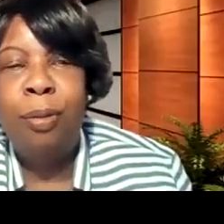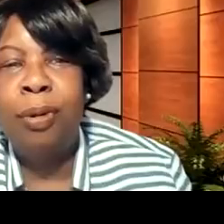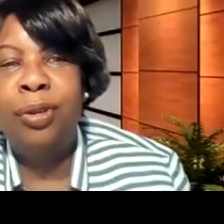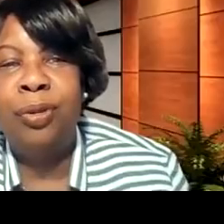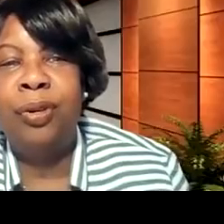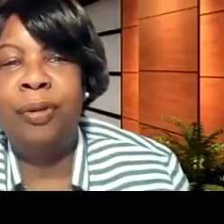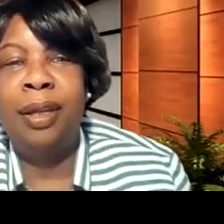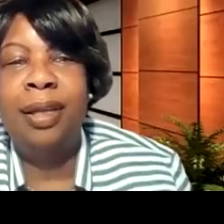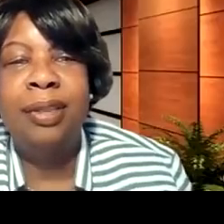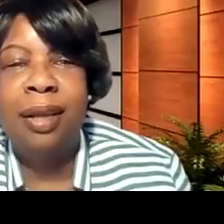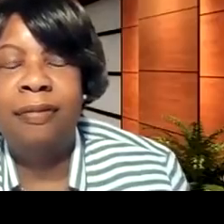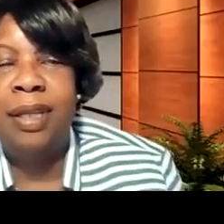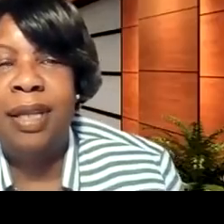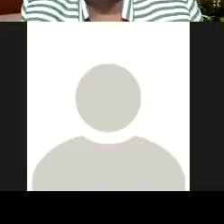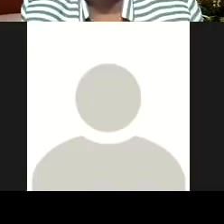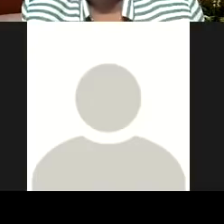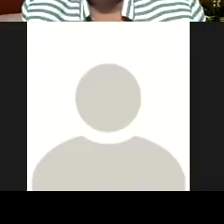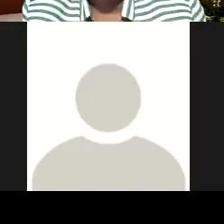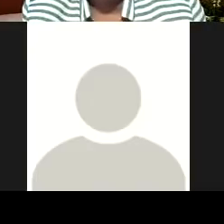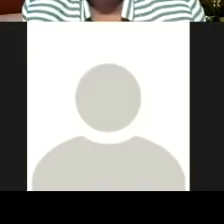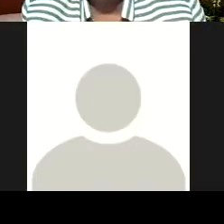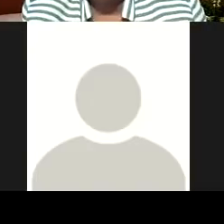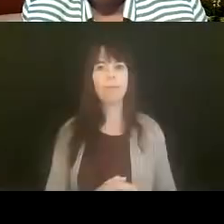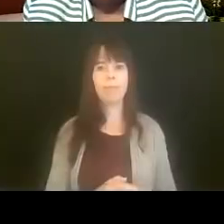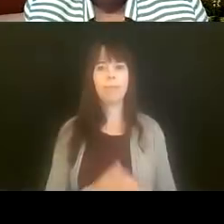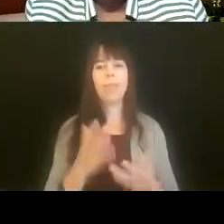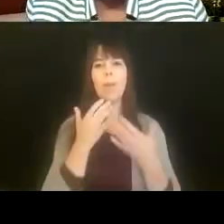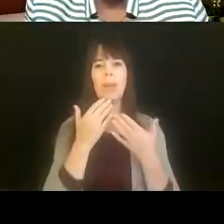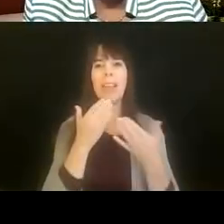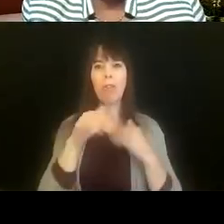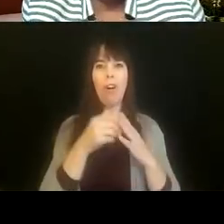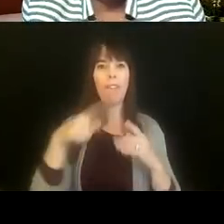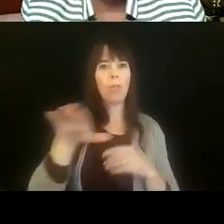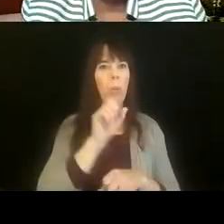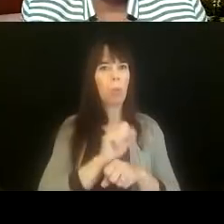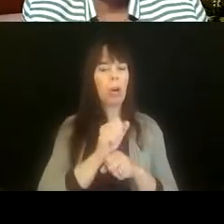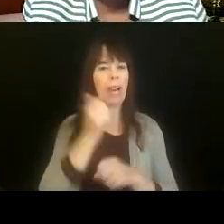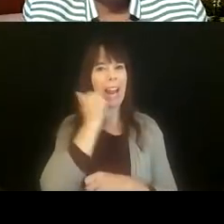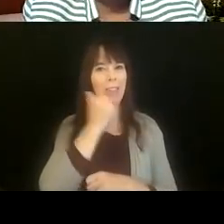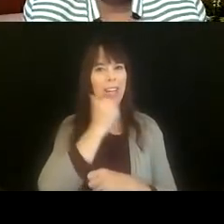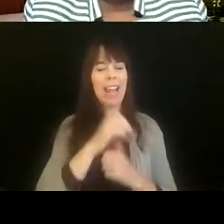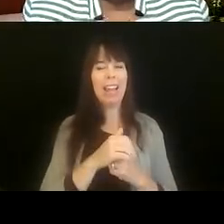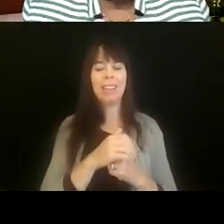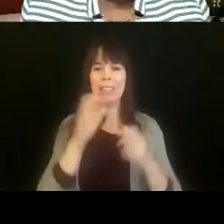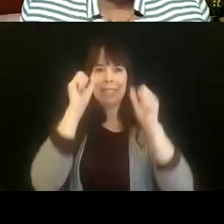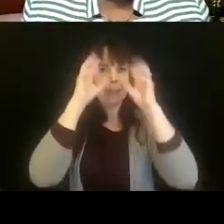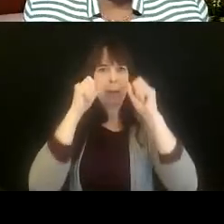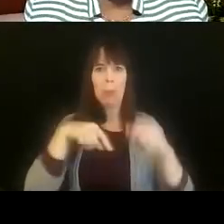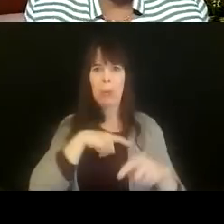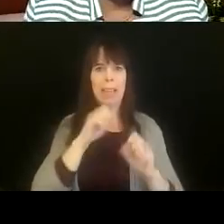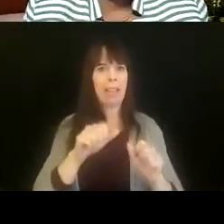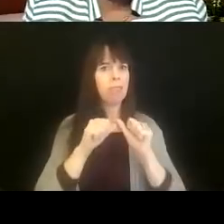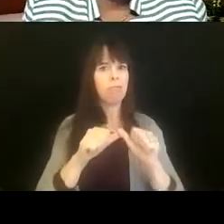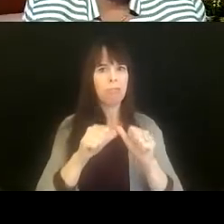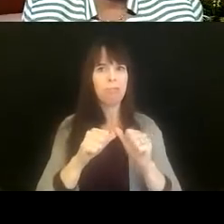all the work that you're doing each and every day. It is remarkable how we're able to continue to move